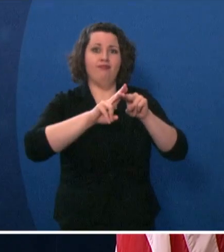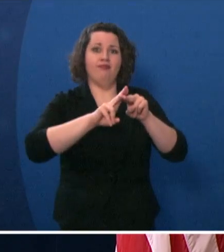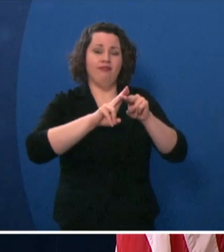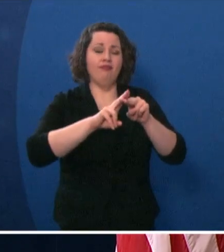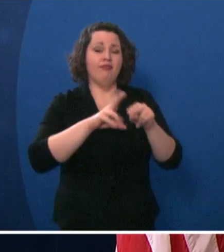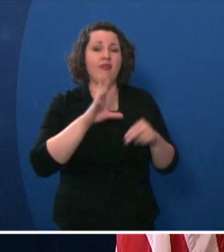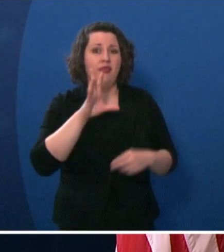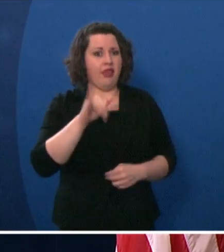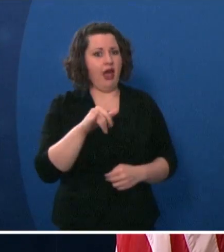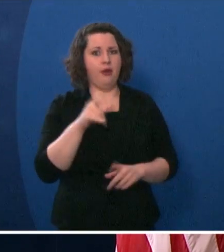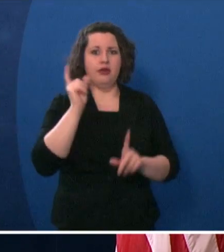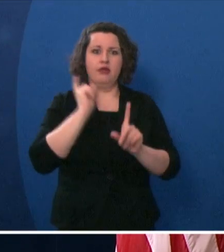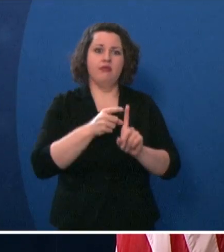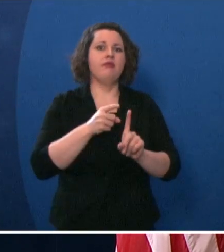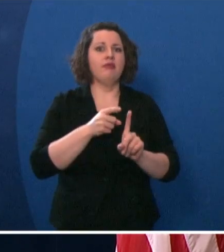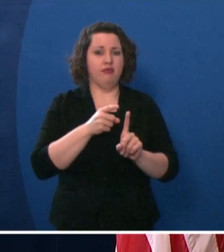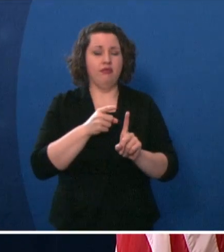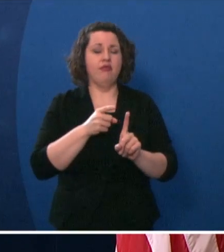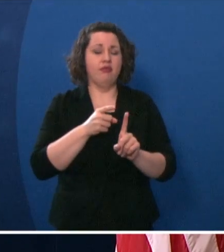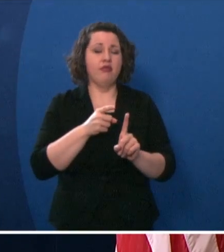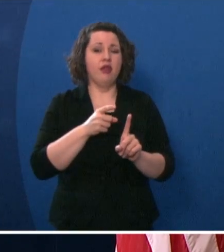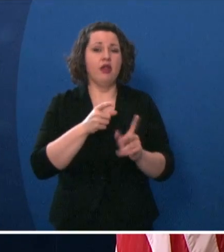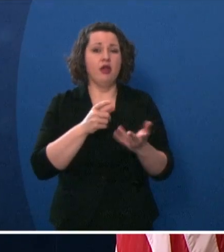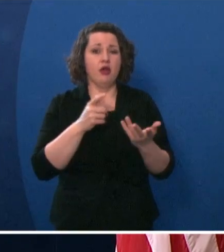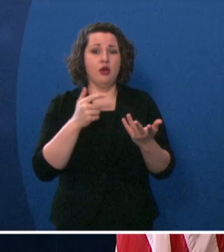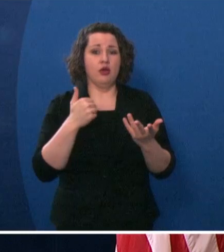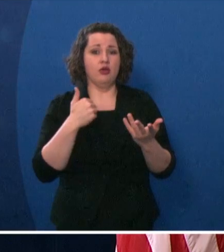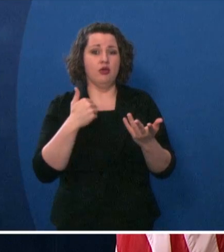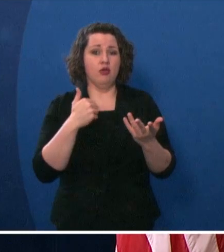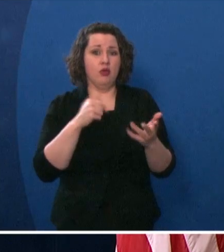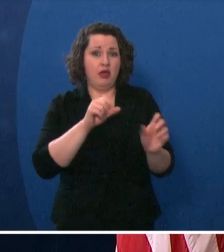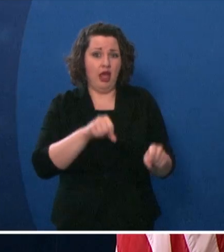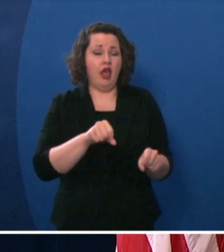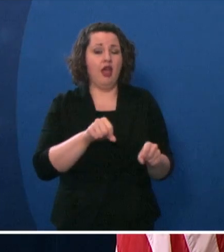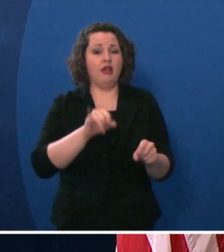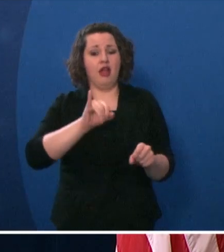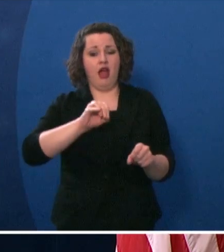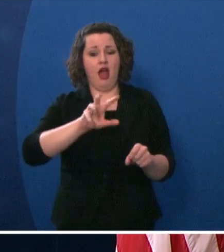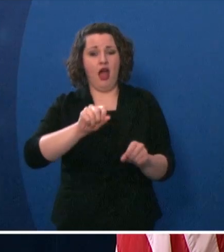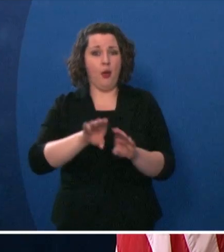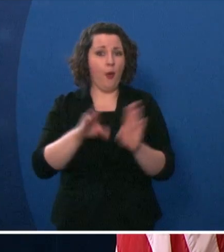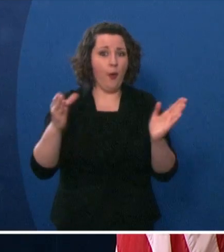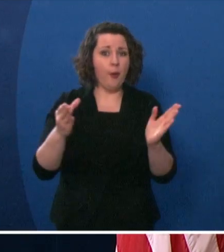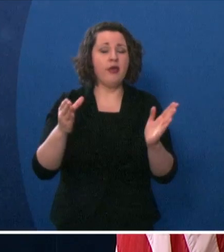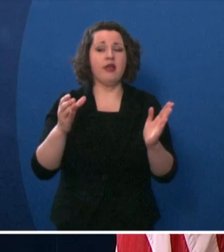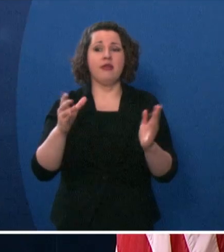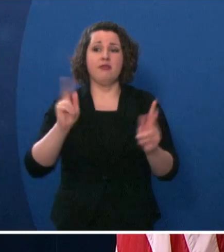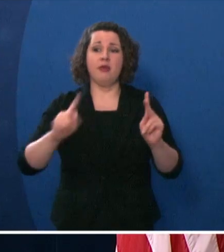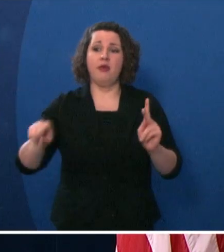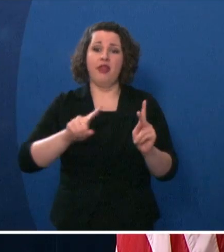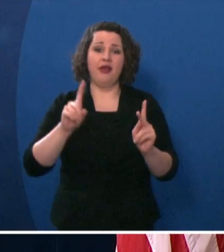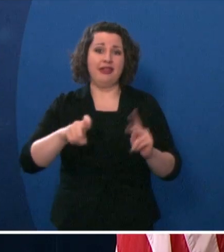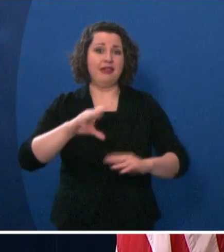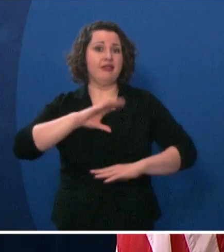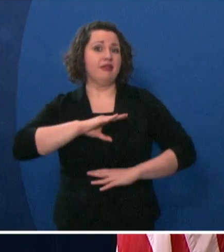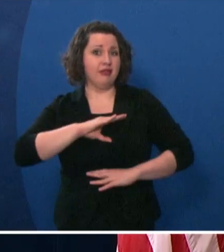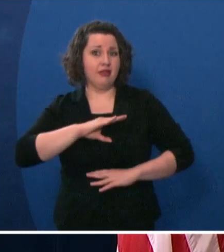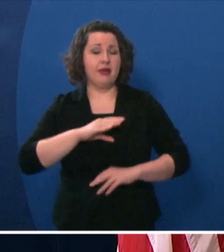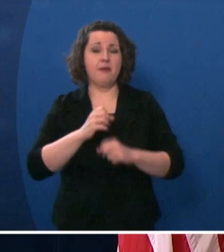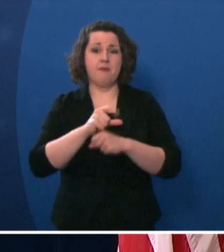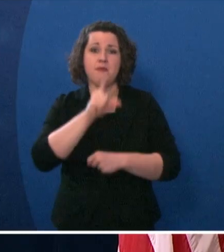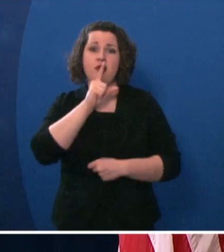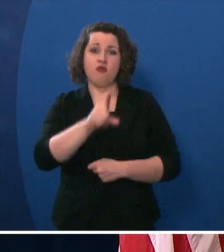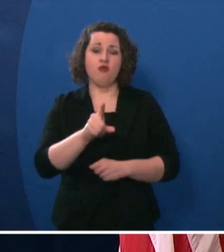the number one perspective in order to be able to open Iowa up, to meet the needs of Iowans, and to really make sure that we